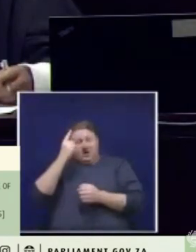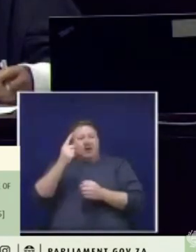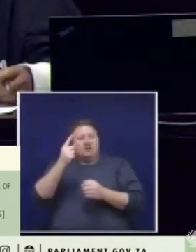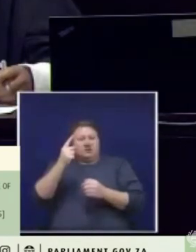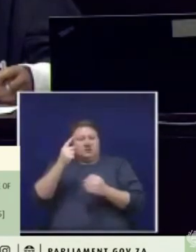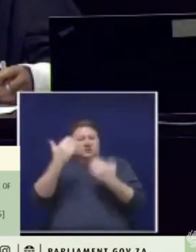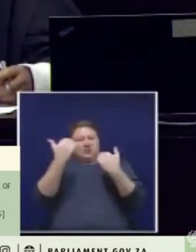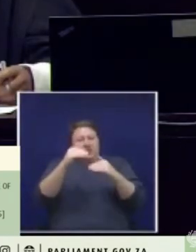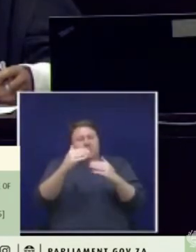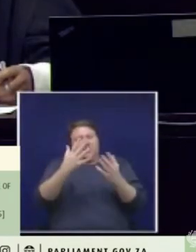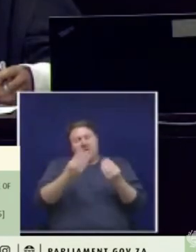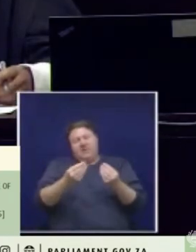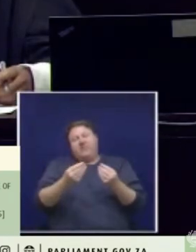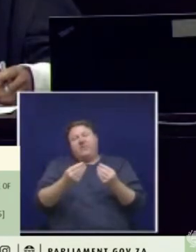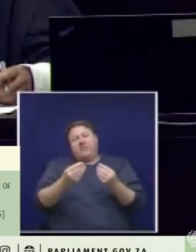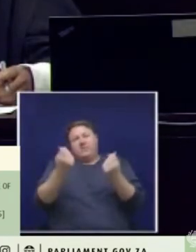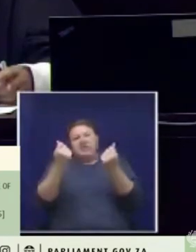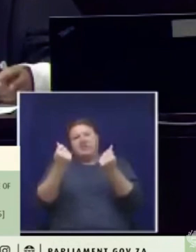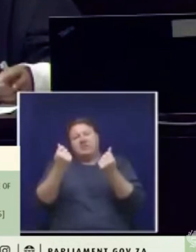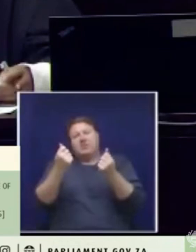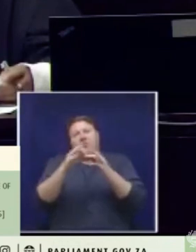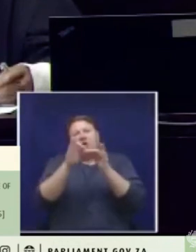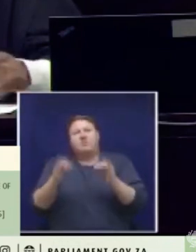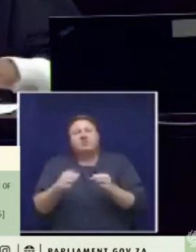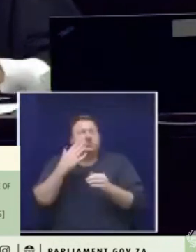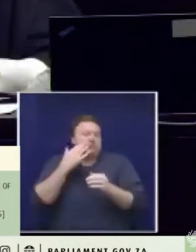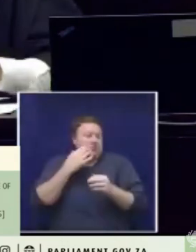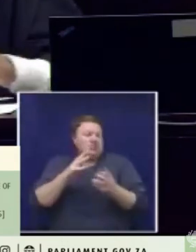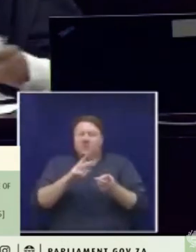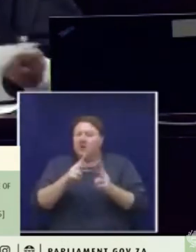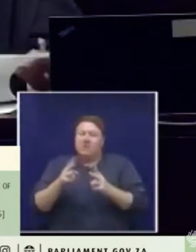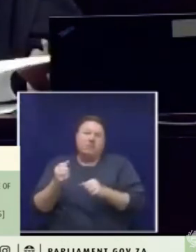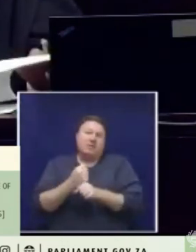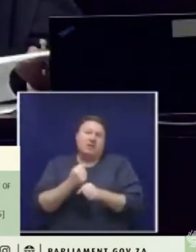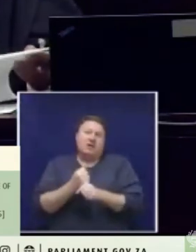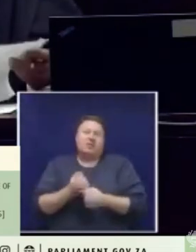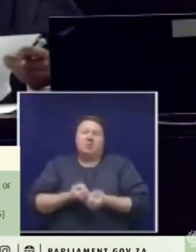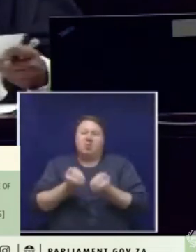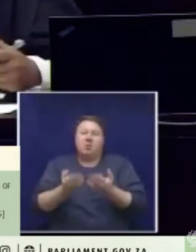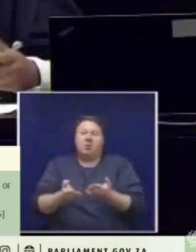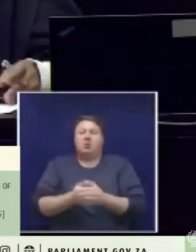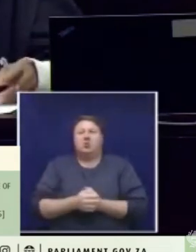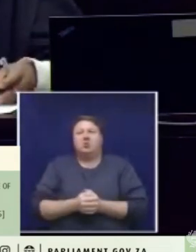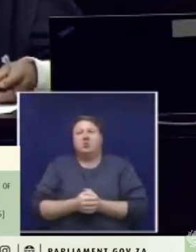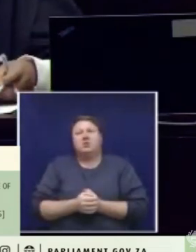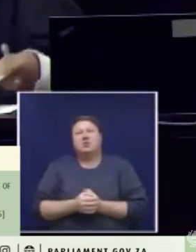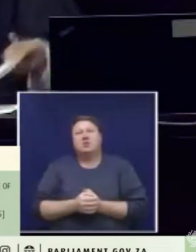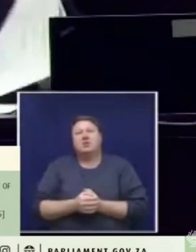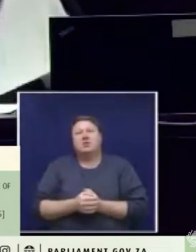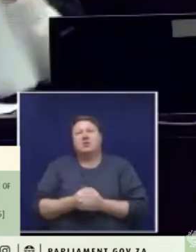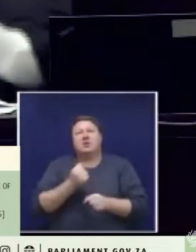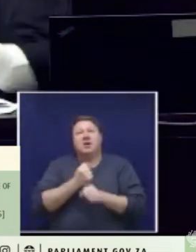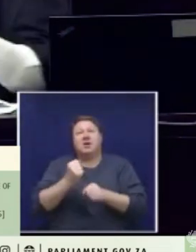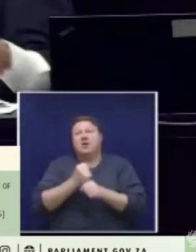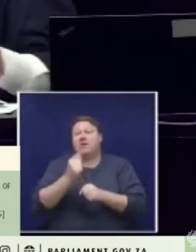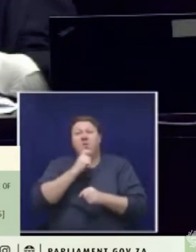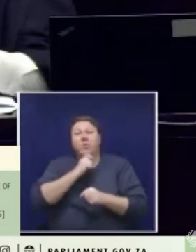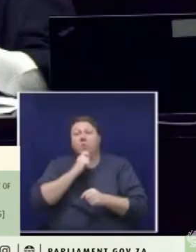the limitations of the fiscal framework when we make amendments, when we propose amendments that could come to you. But it's never been used